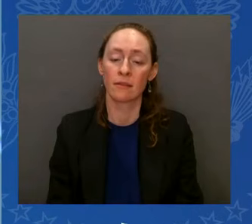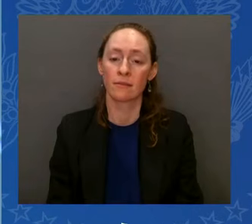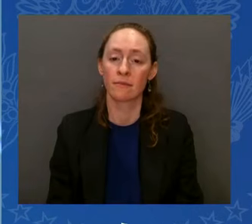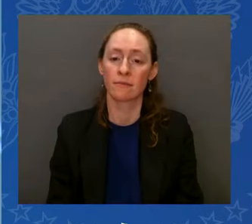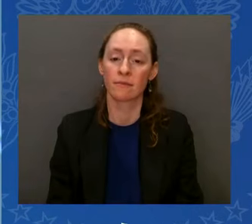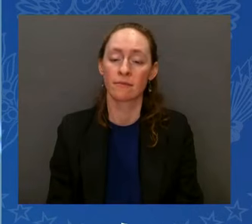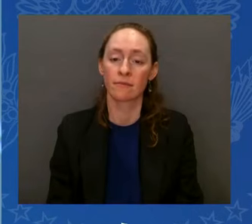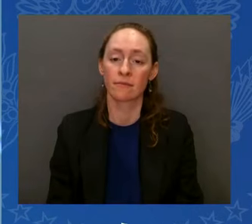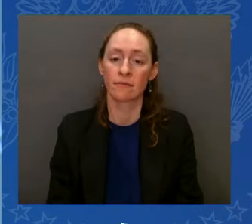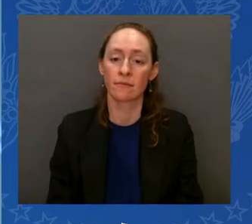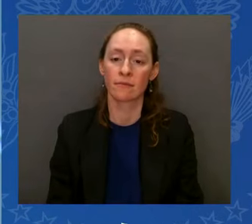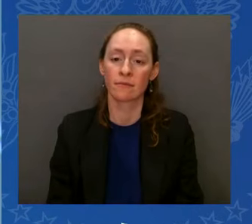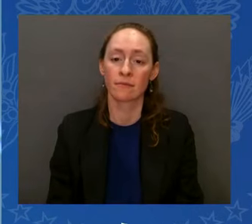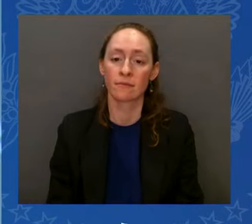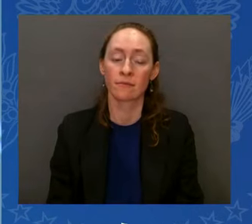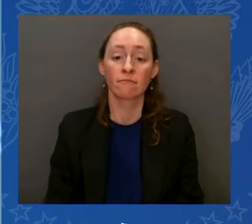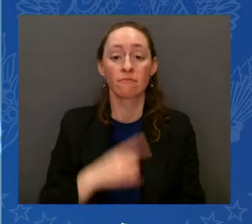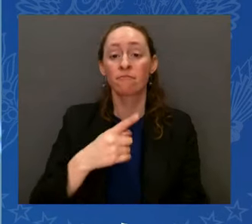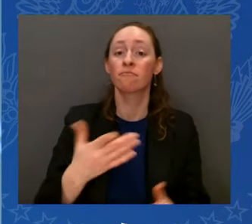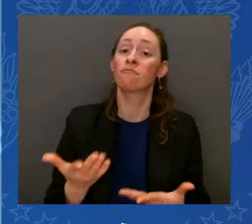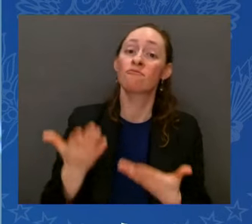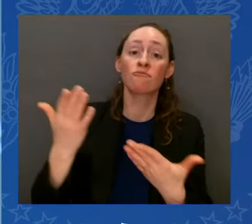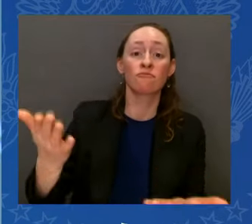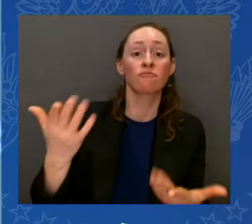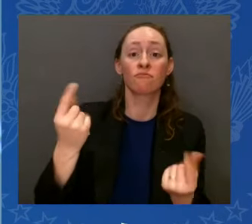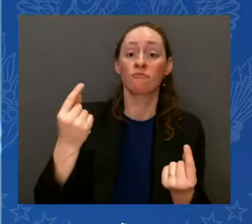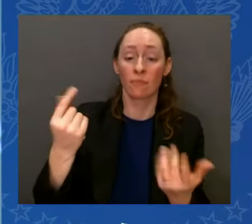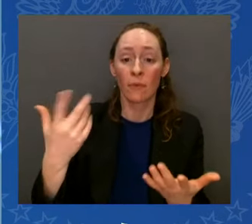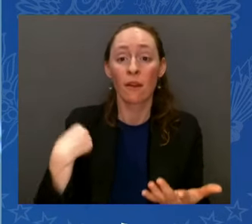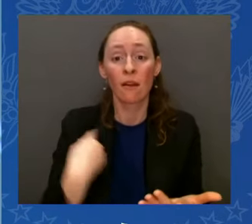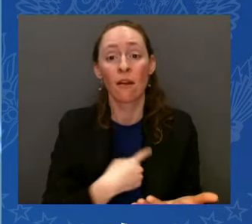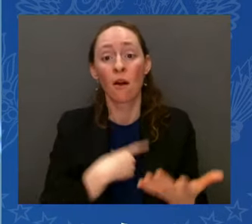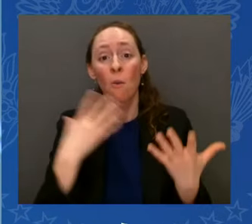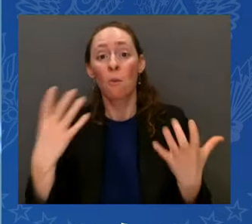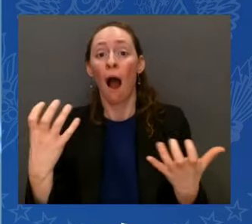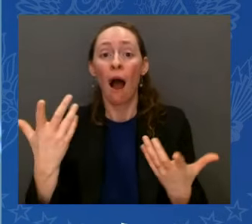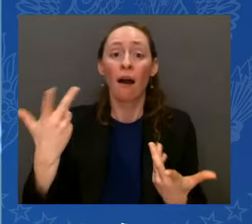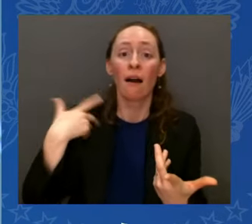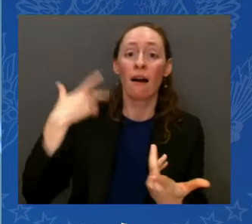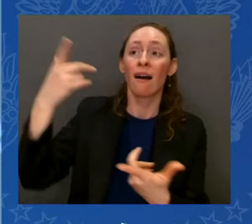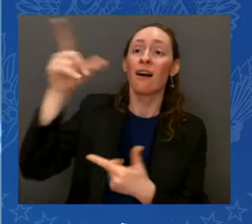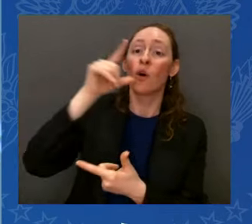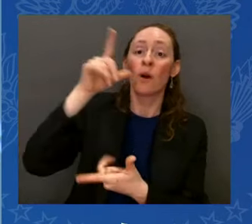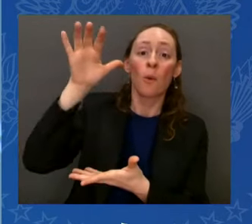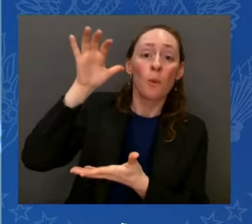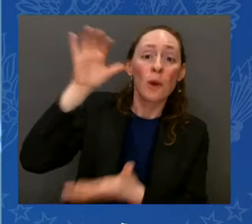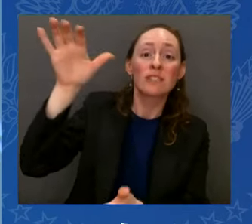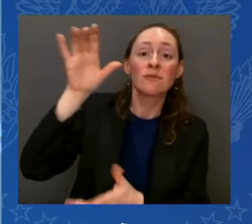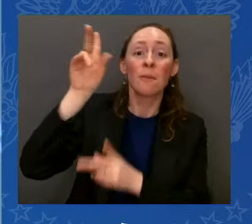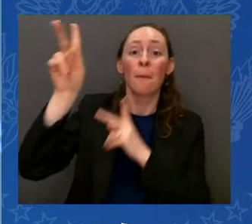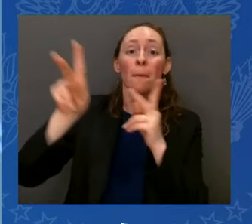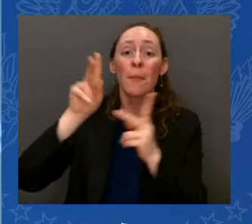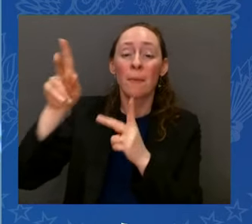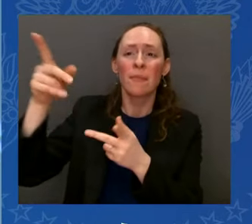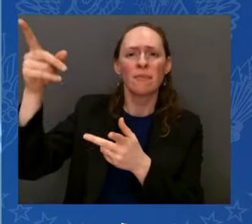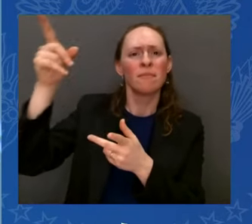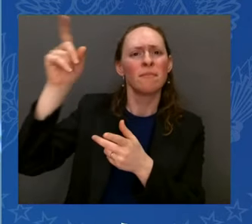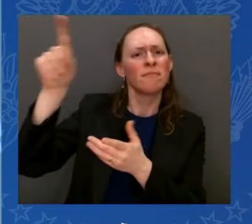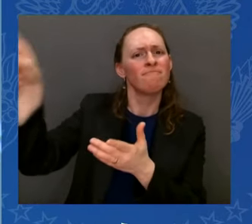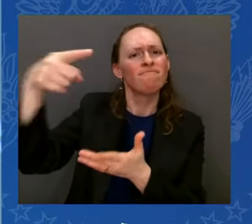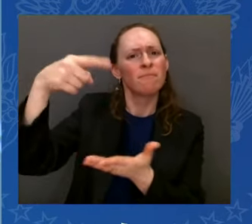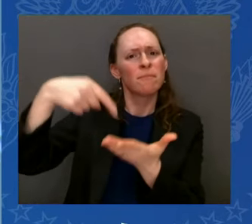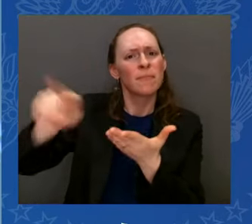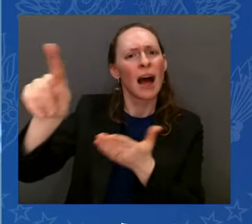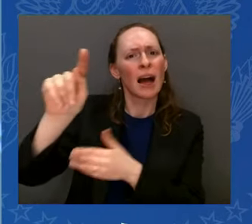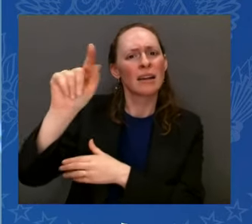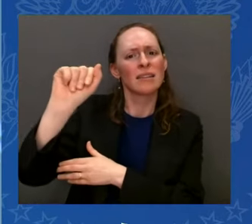tax cheats, billionaires and millionaires. The CBO says by doing away with those extra agents,